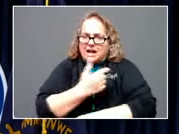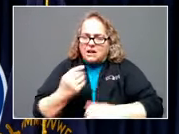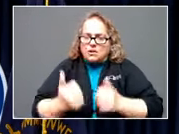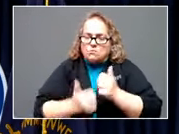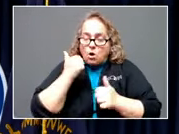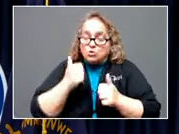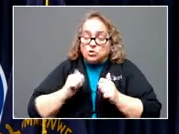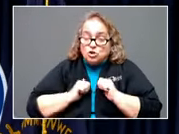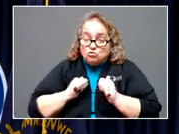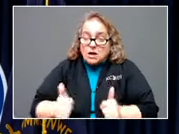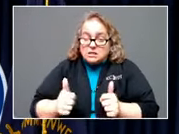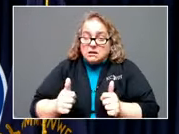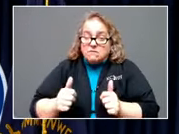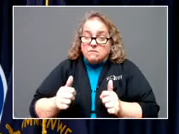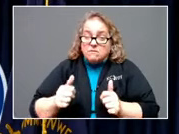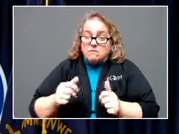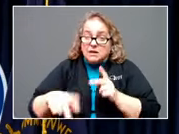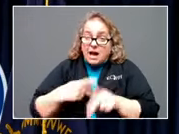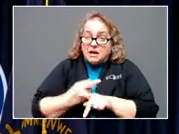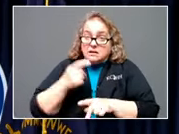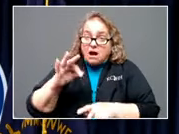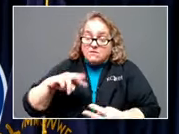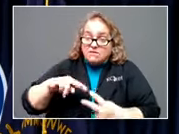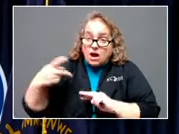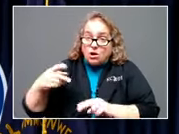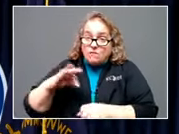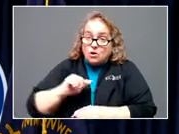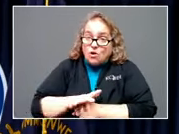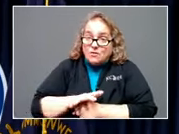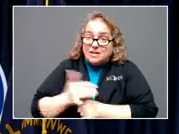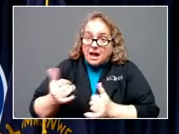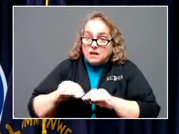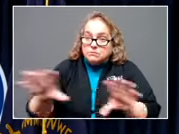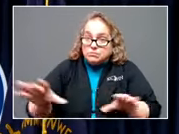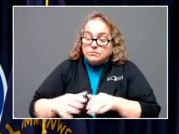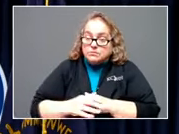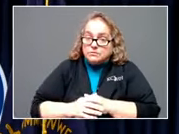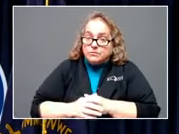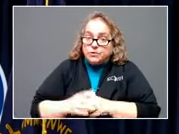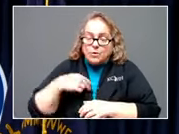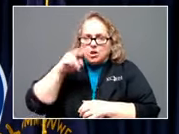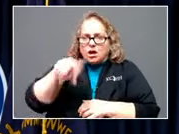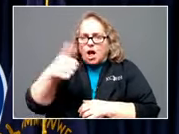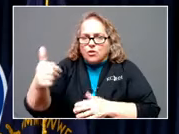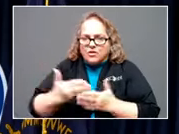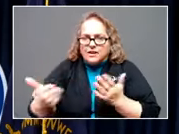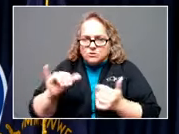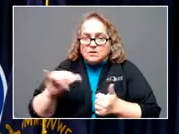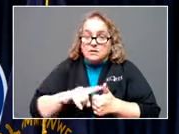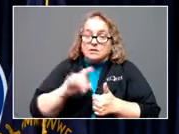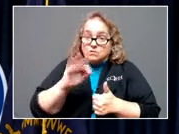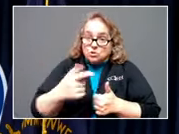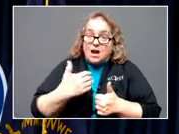we have seen. We'd look at some other things as well about if you've had it, testing and